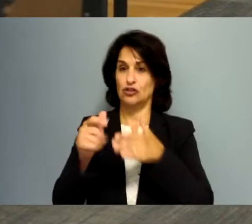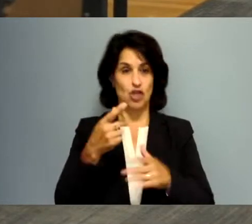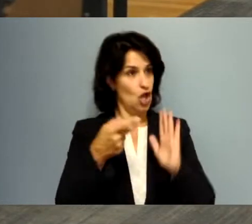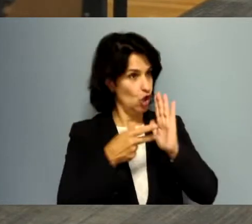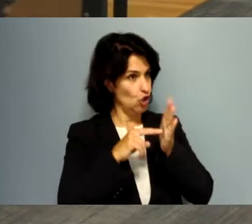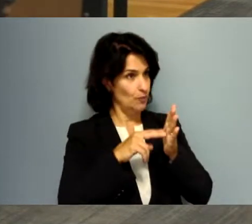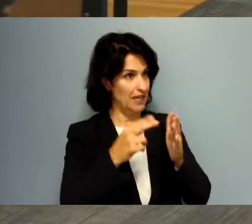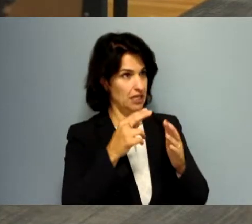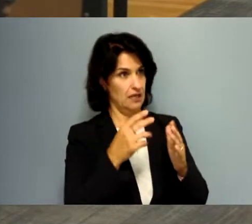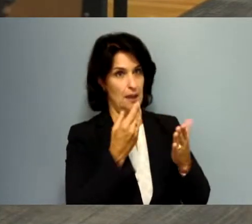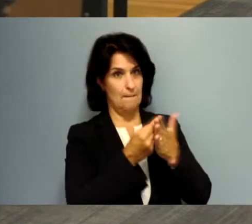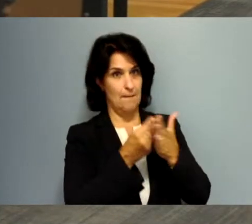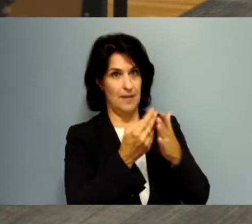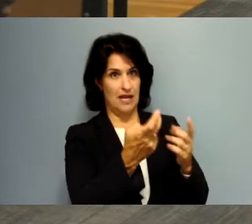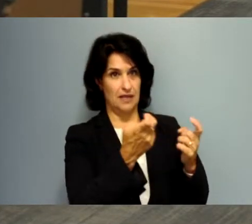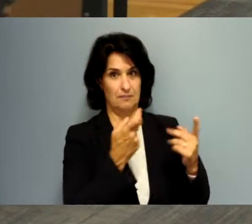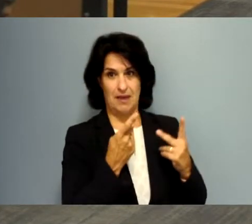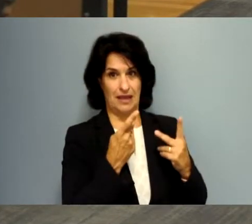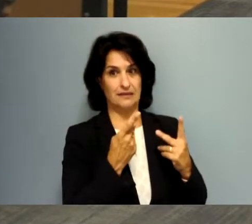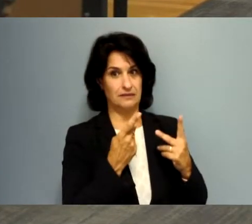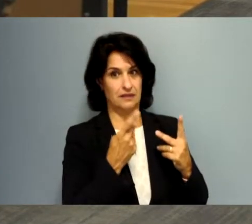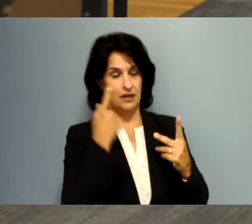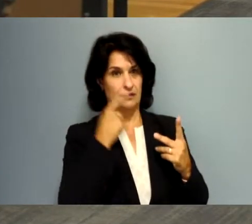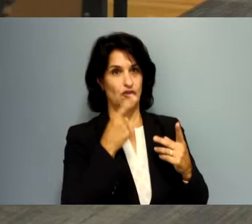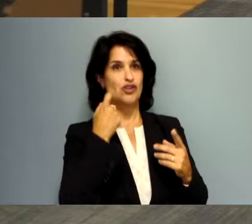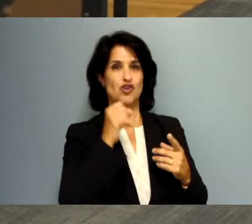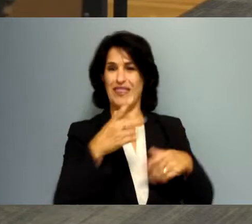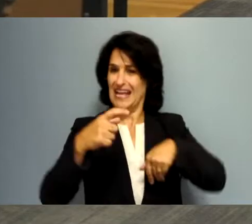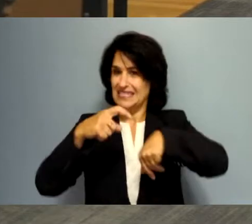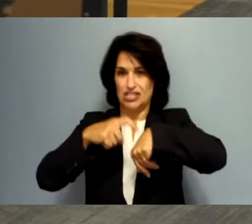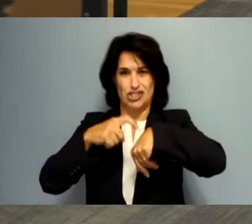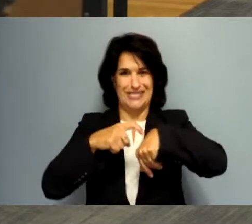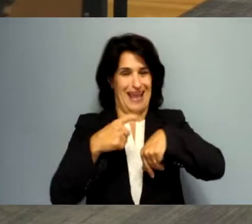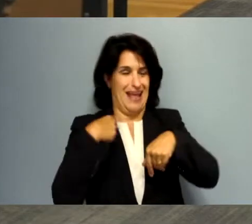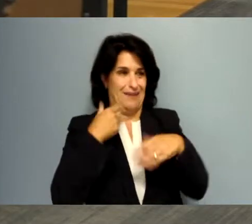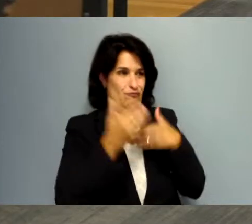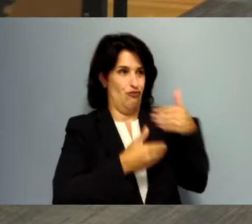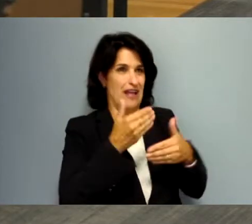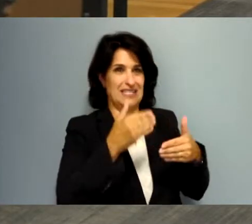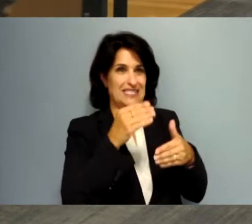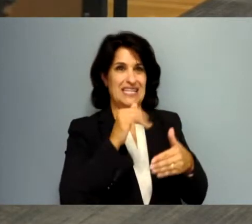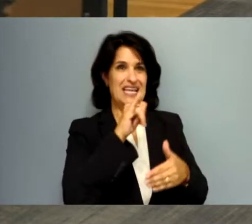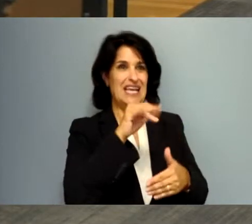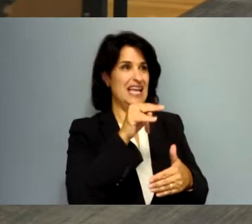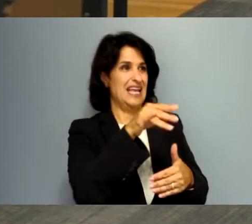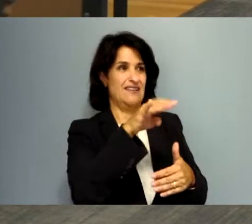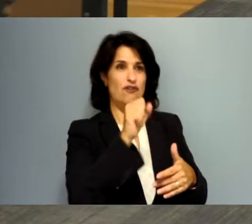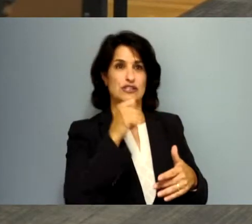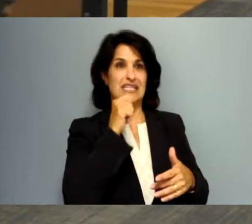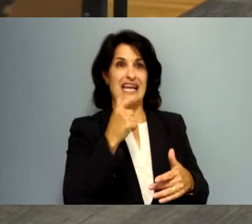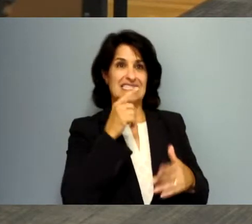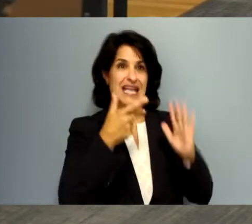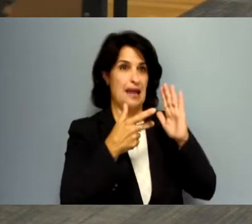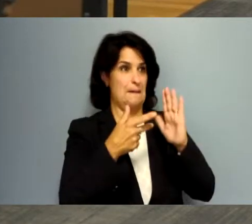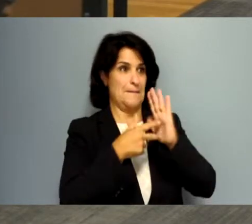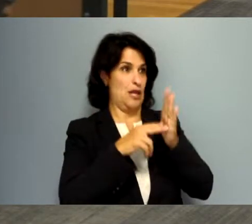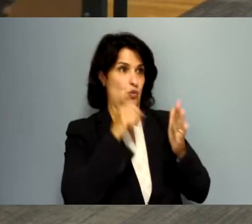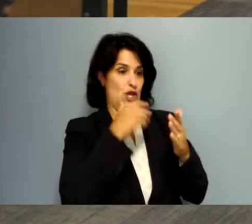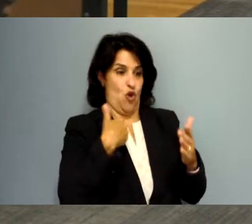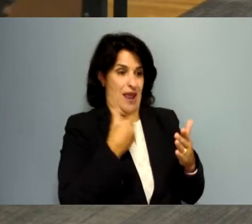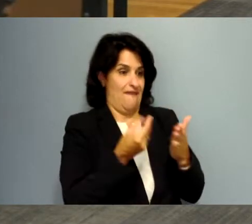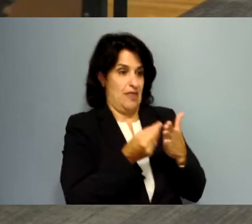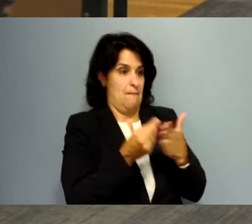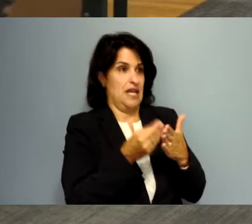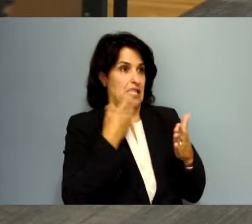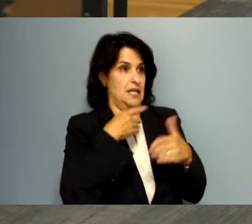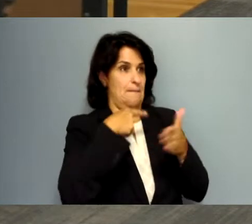just time, Right. process, getting those invoices through. So it's not a matter of we don't have the money to pay those